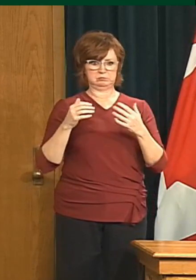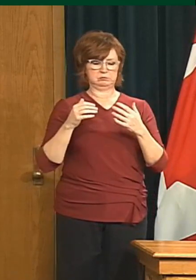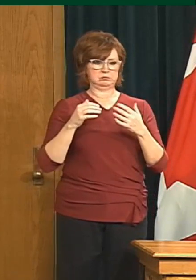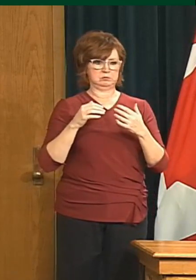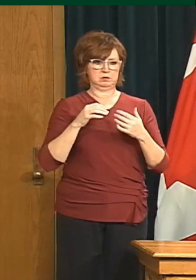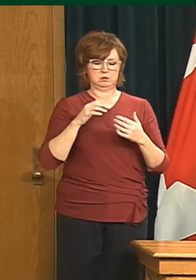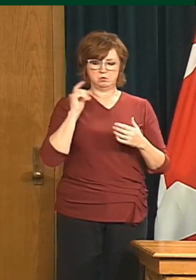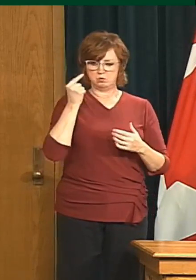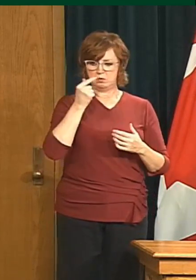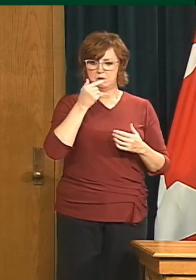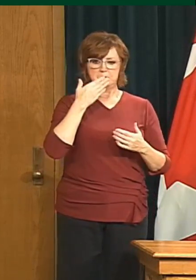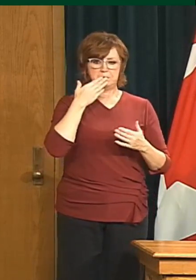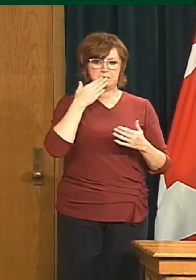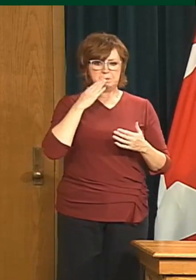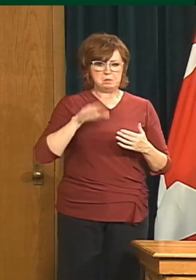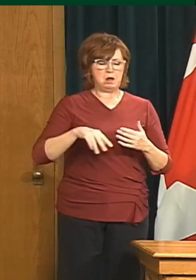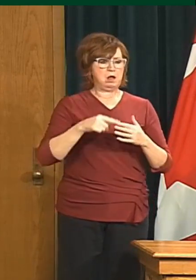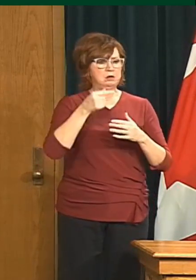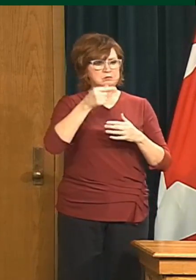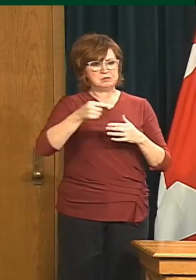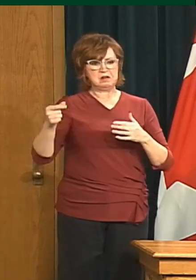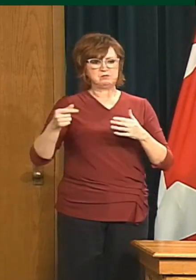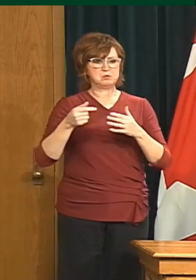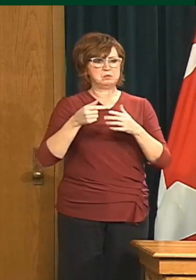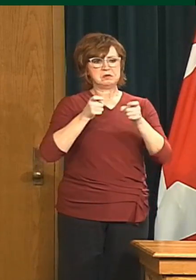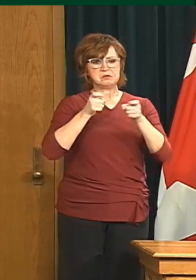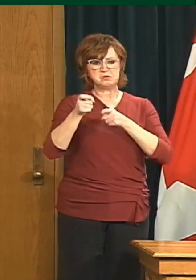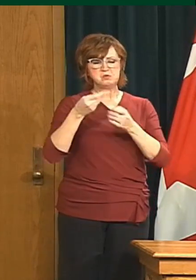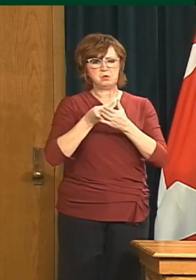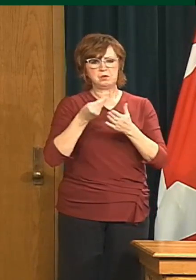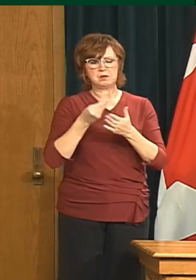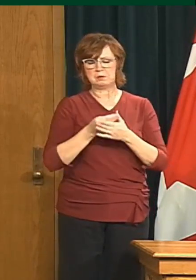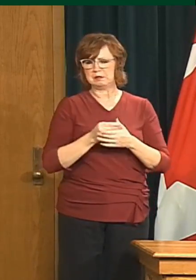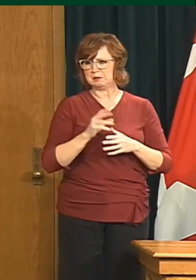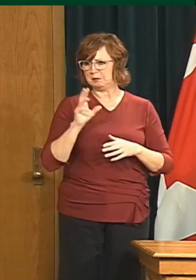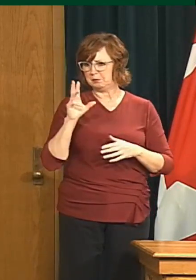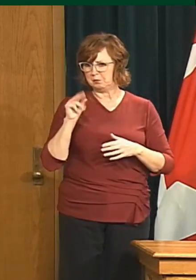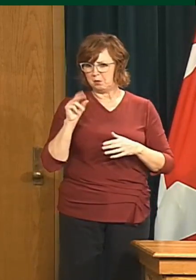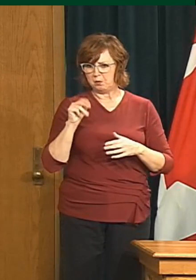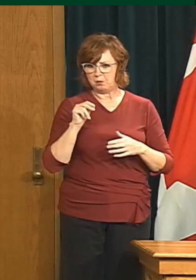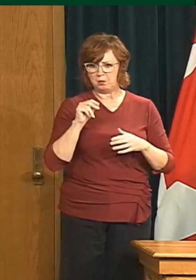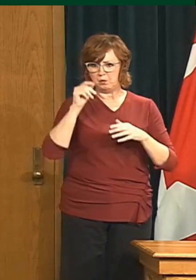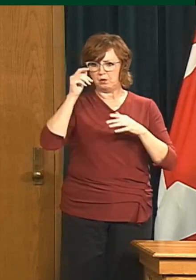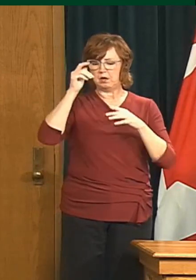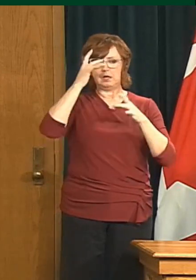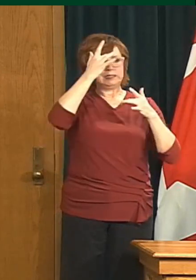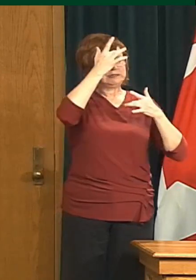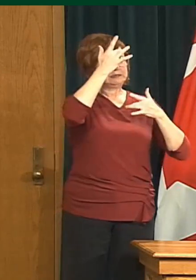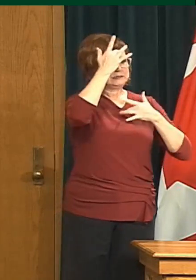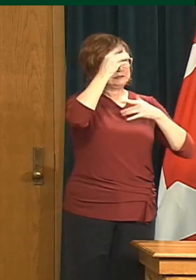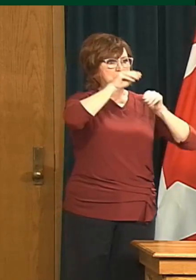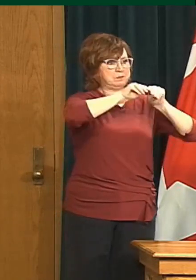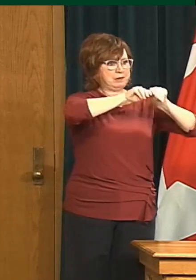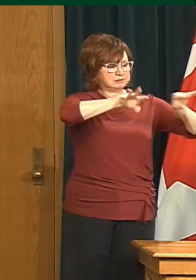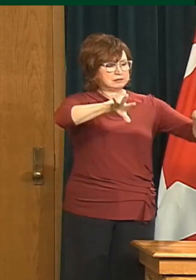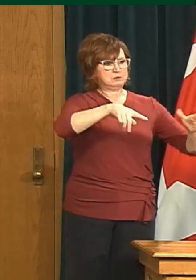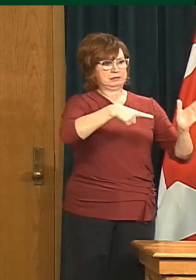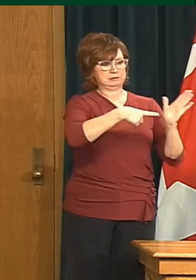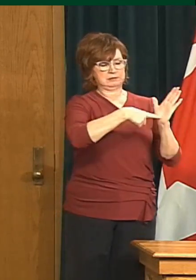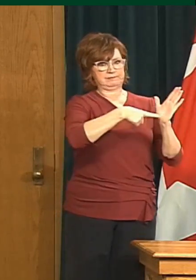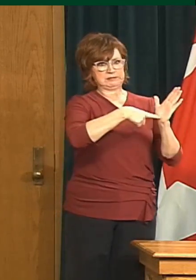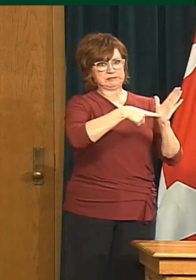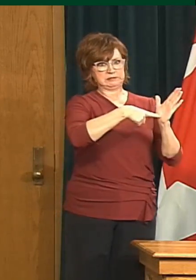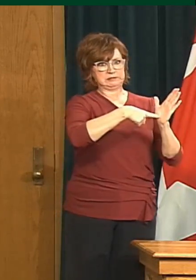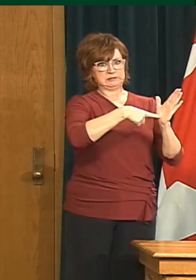This is a COVID-19 deficit. It's a pandemic deficit. So therefore, the structure that we had in